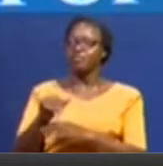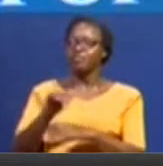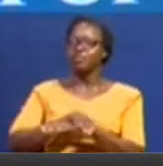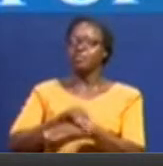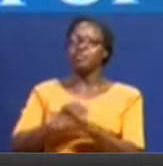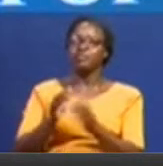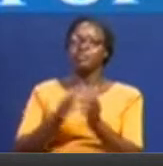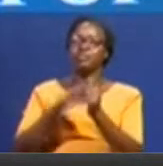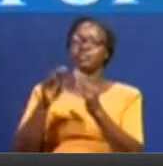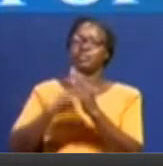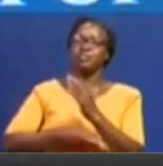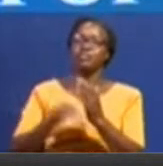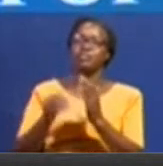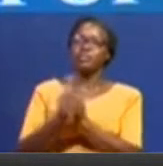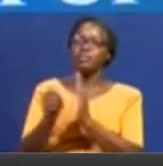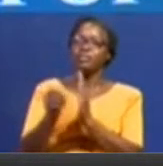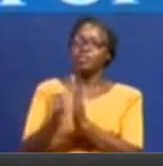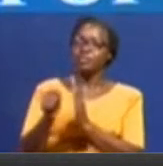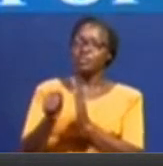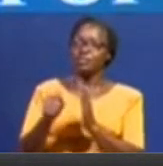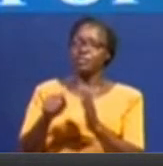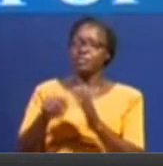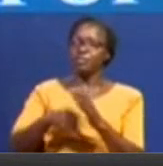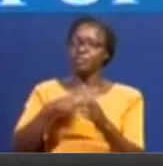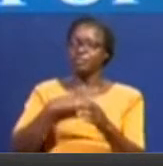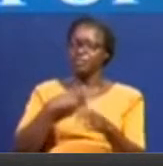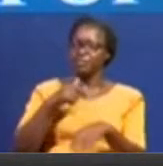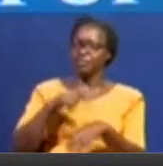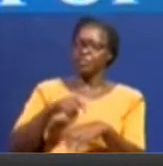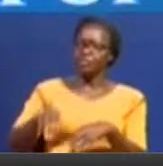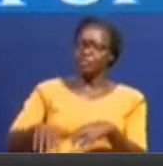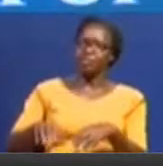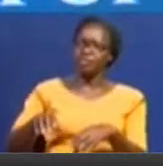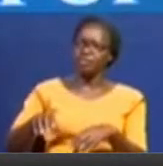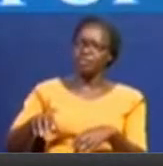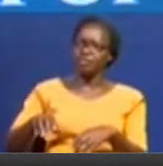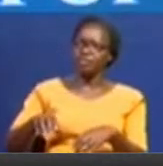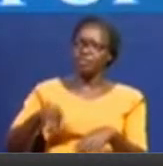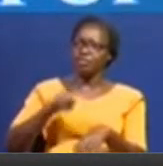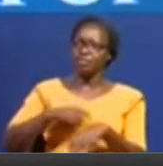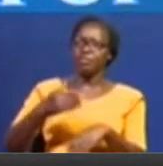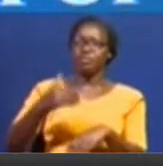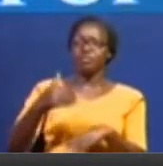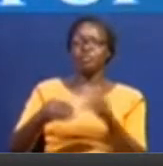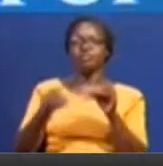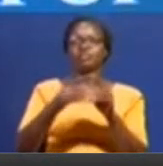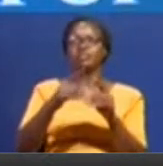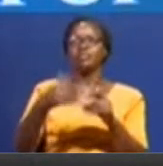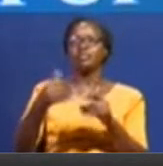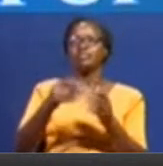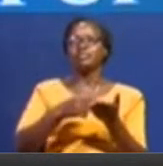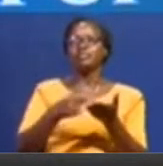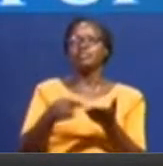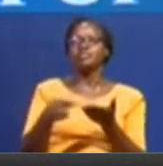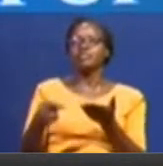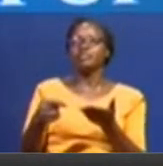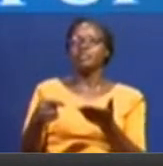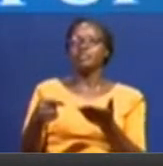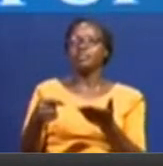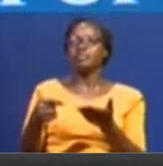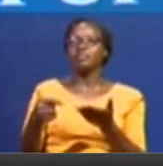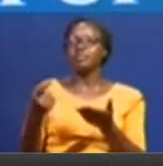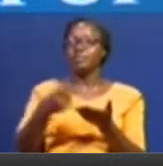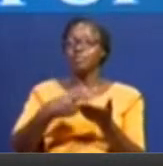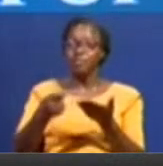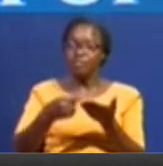good leadership skills. I find myself, when I was younger, every time I walked into a meeting, I would always be the secretary. You're the one